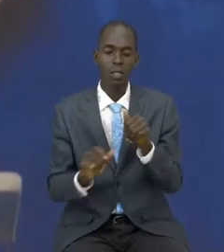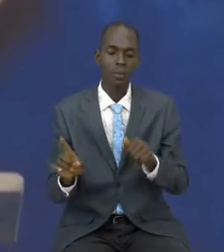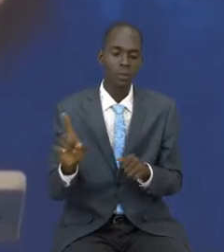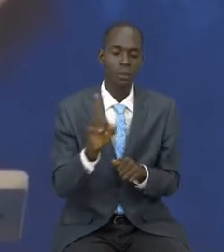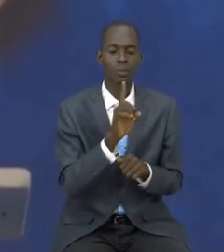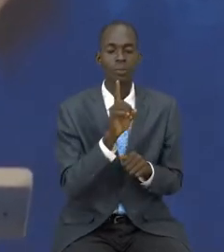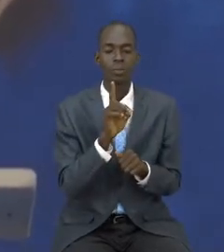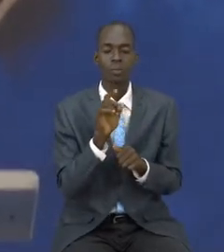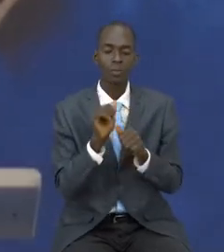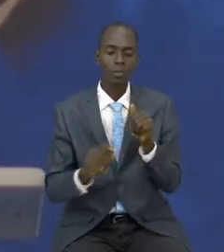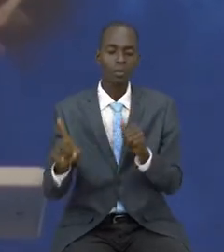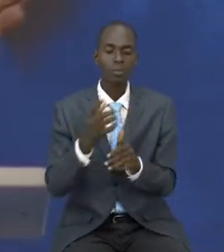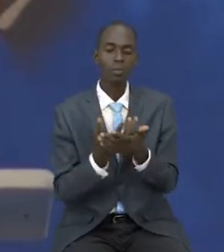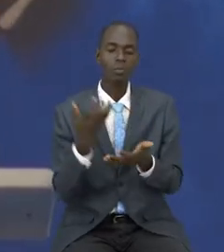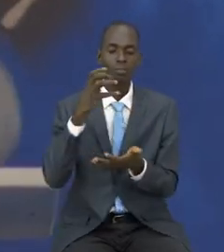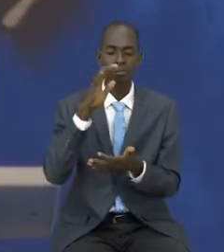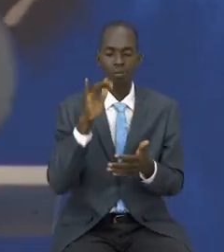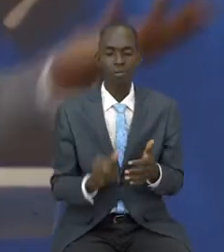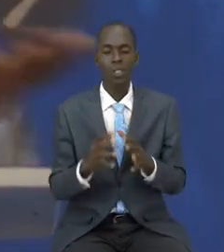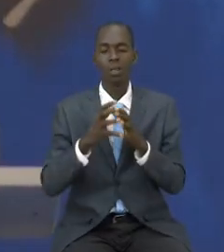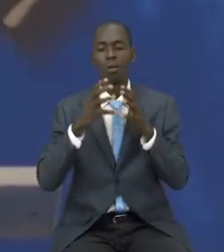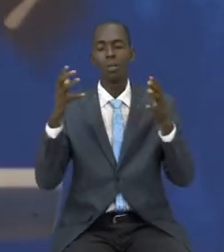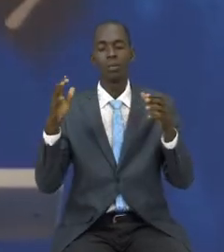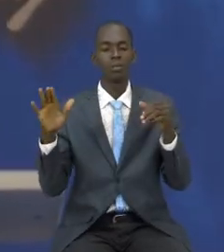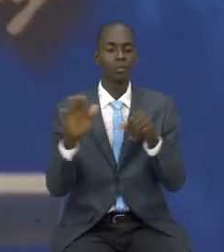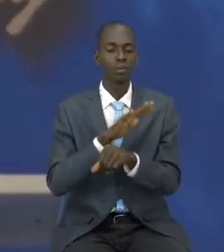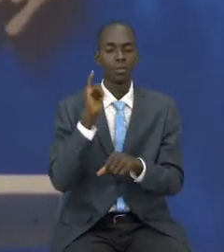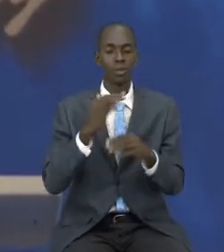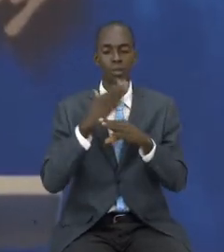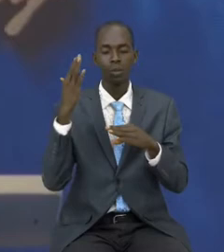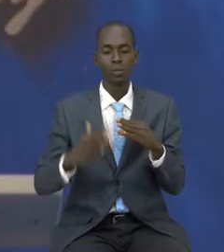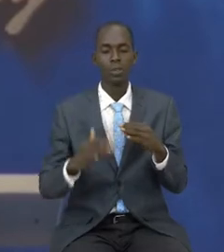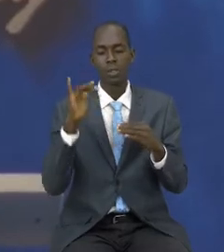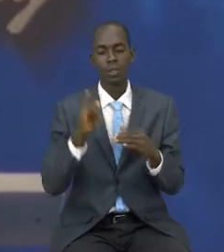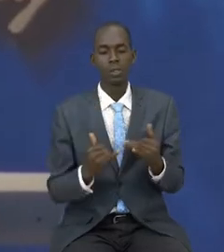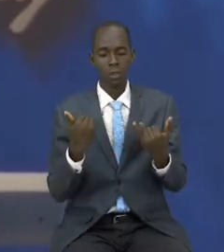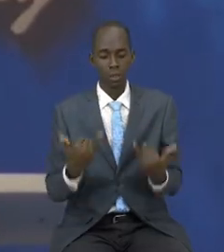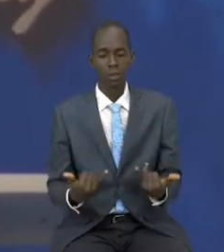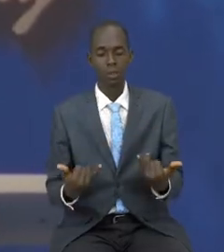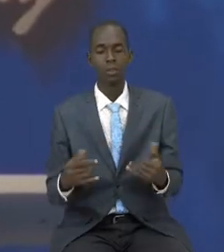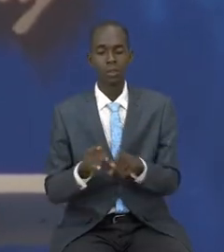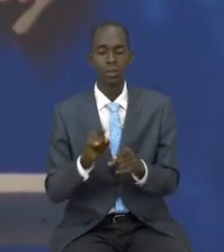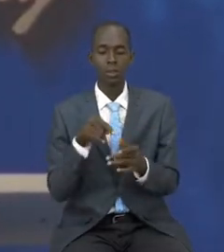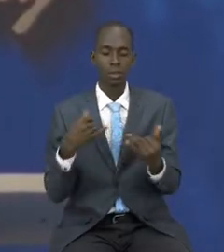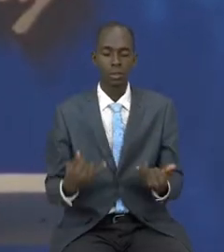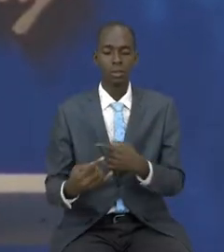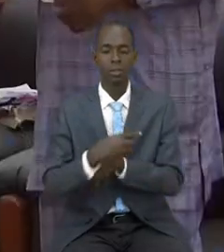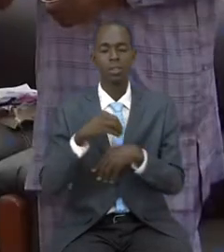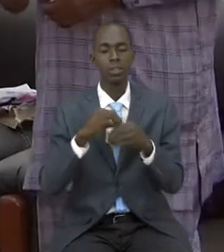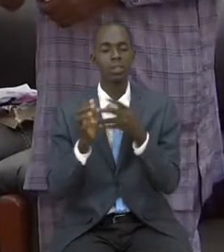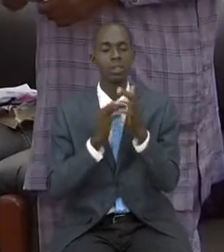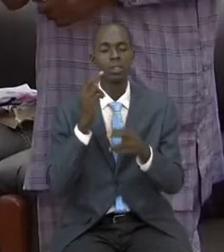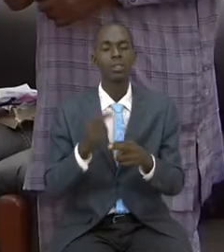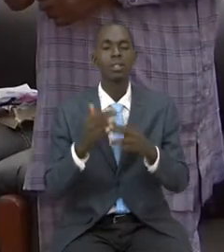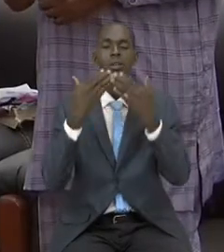Everyone richly, abundantly, completely, even this day, in Jesus' name. Thank